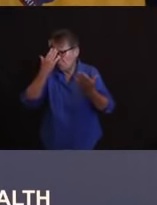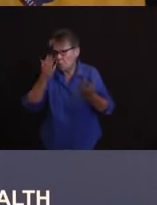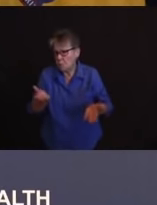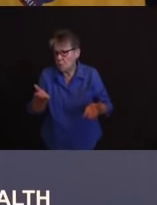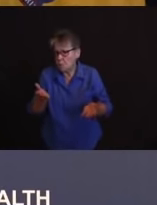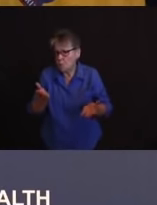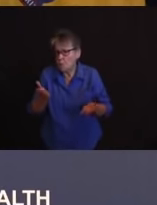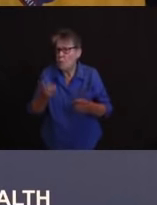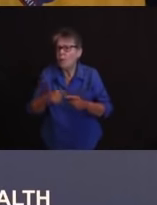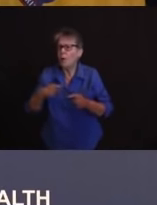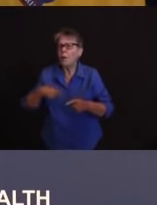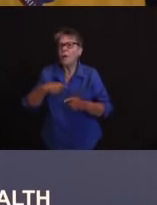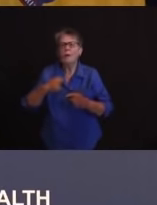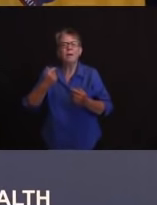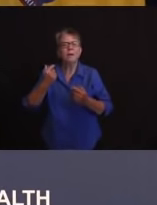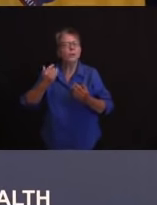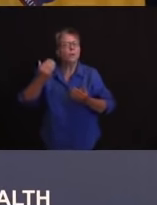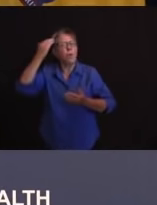in reporting